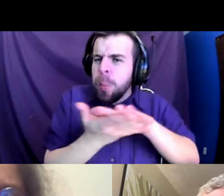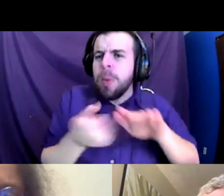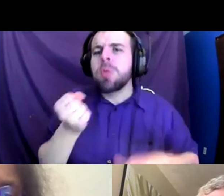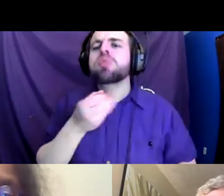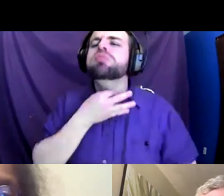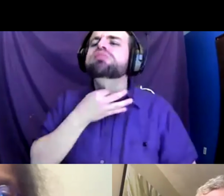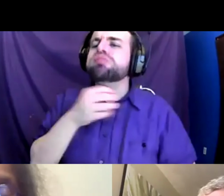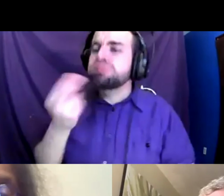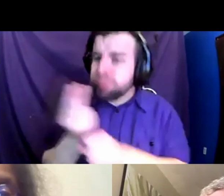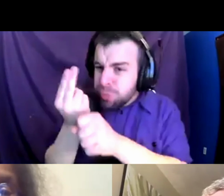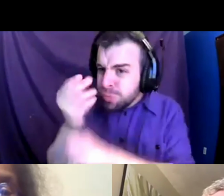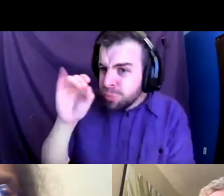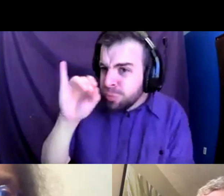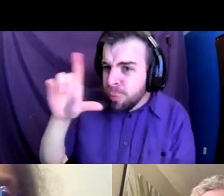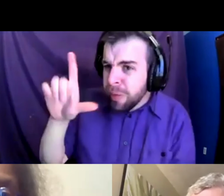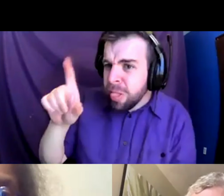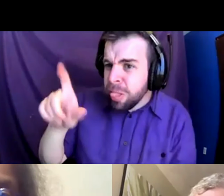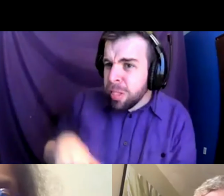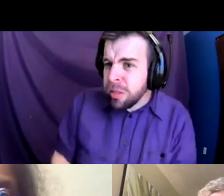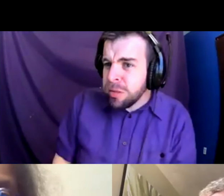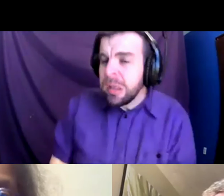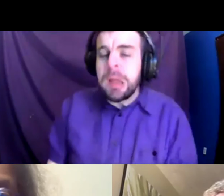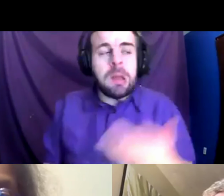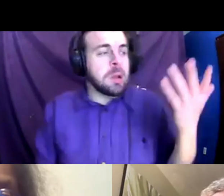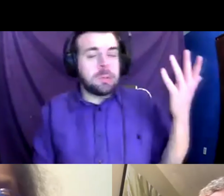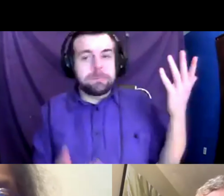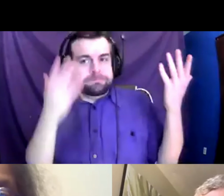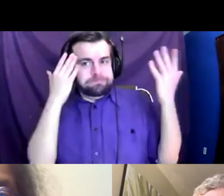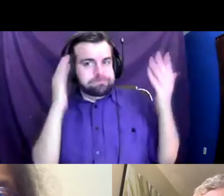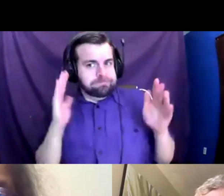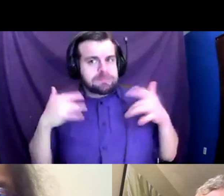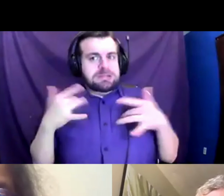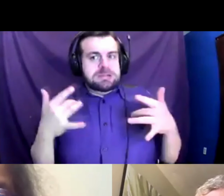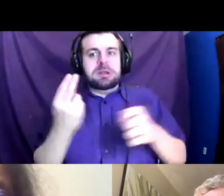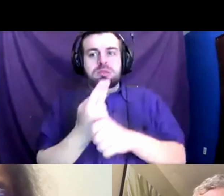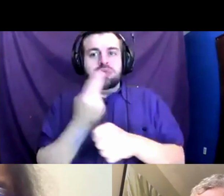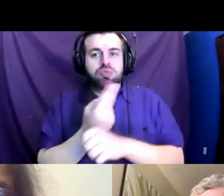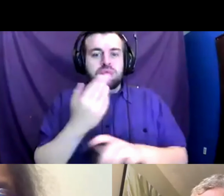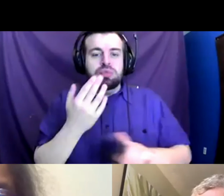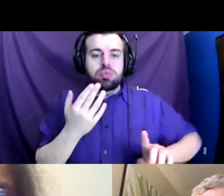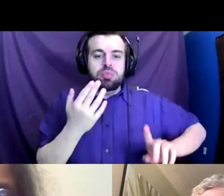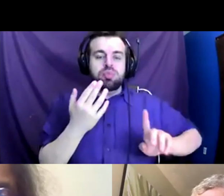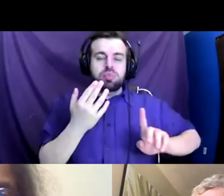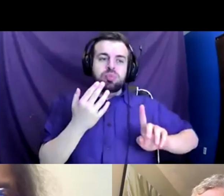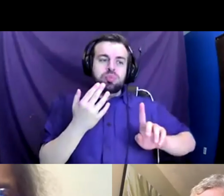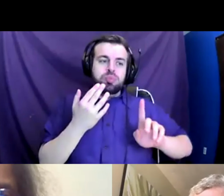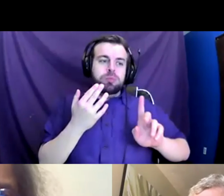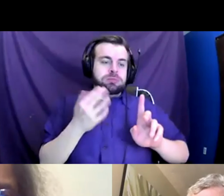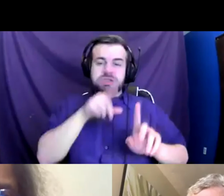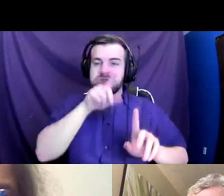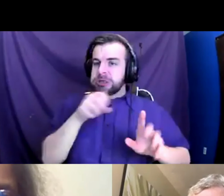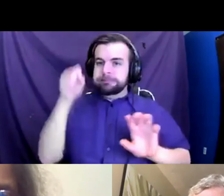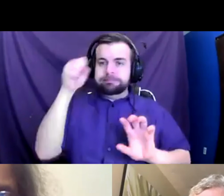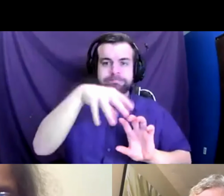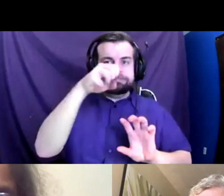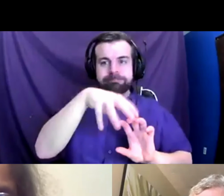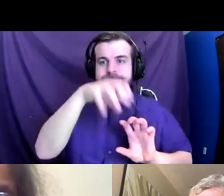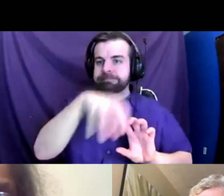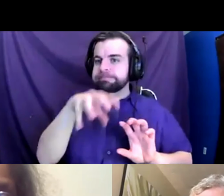I don't know. I mostly just use mine and like put the chicken in there to unthaw,